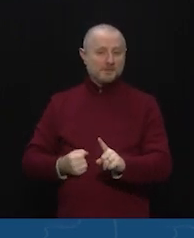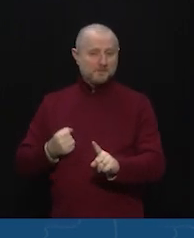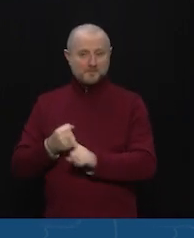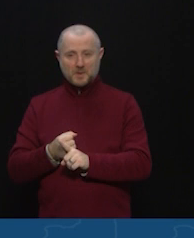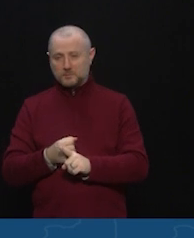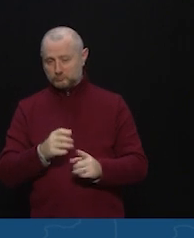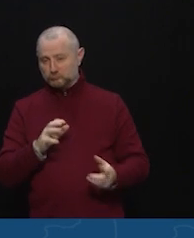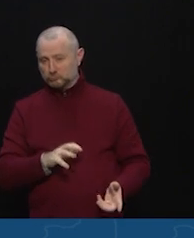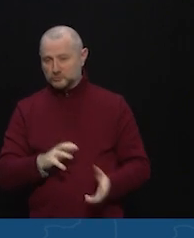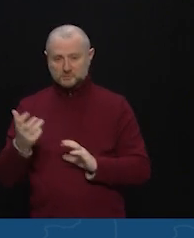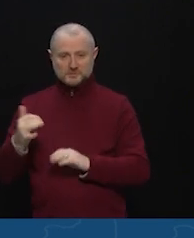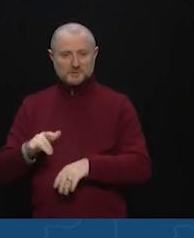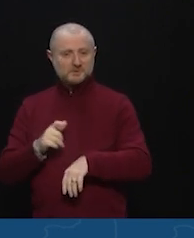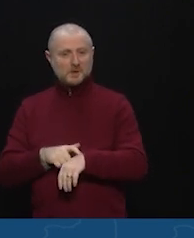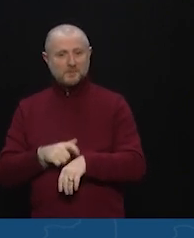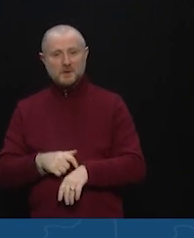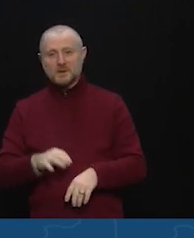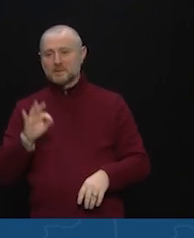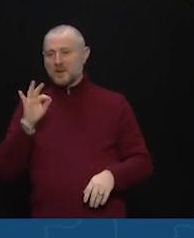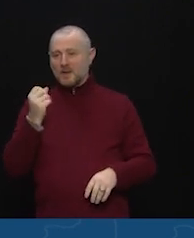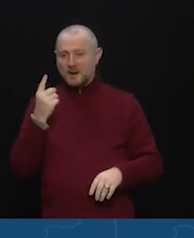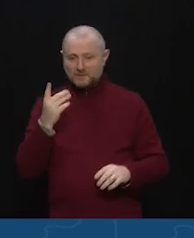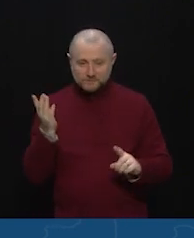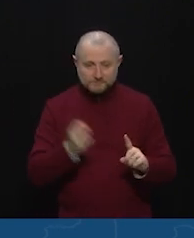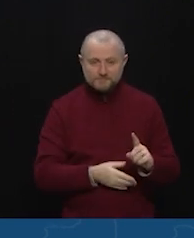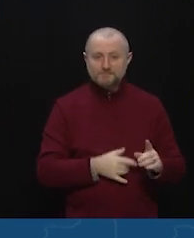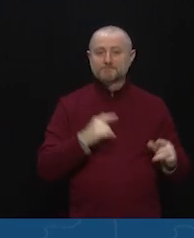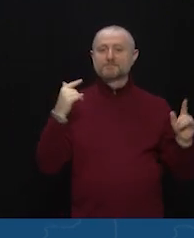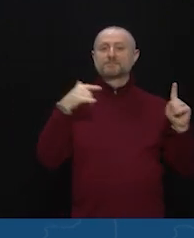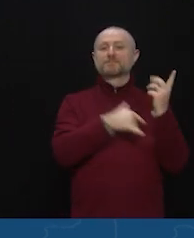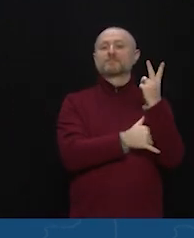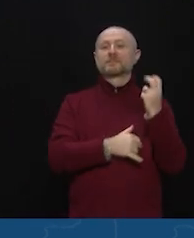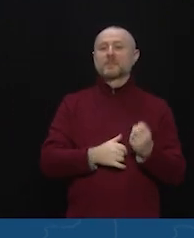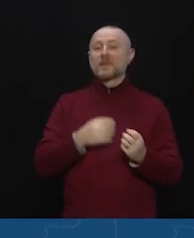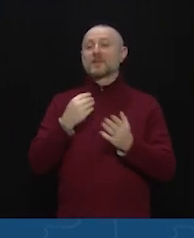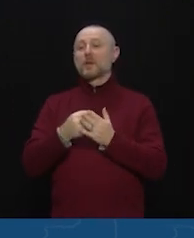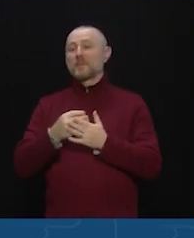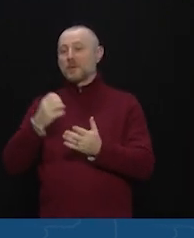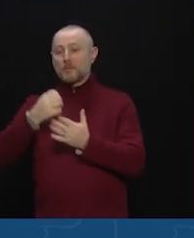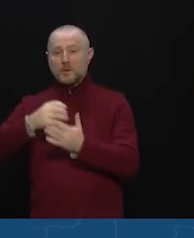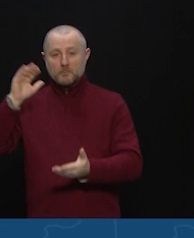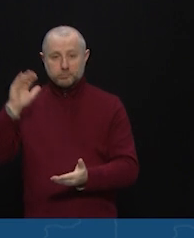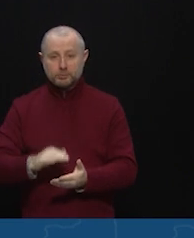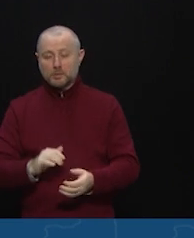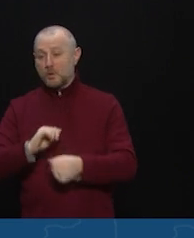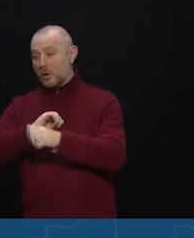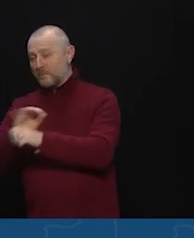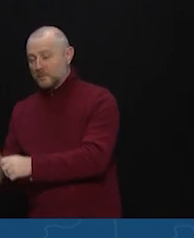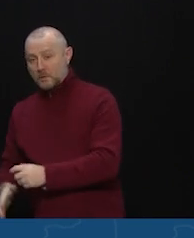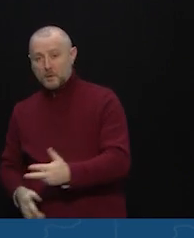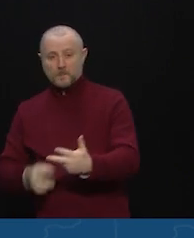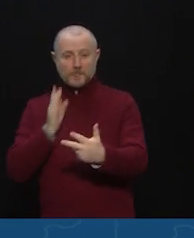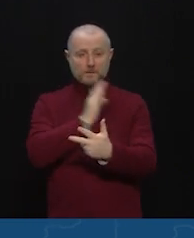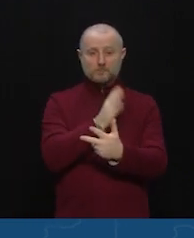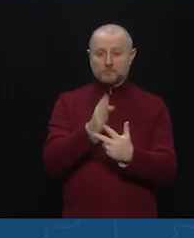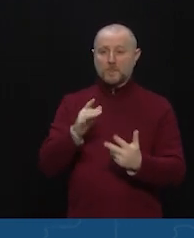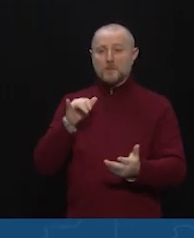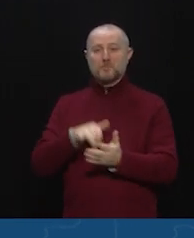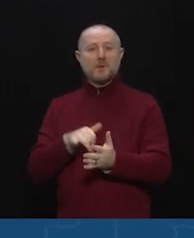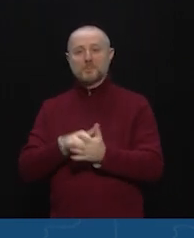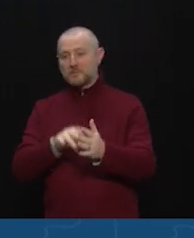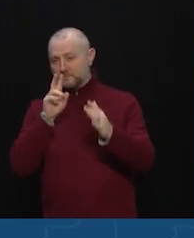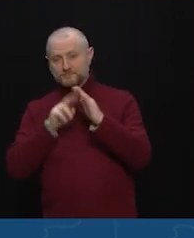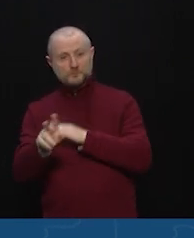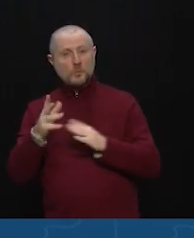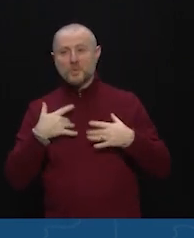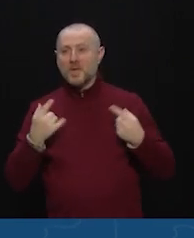Great Recession, we've had COVID, and none of these events were predictable. And what we know for sure, right, is they